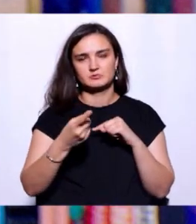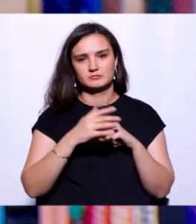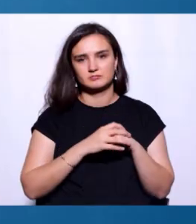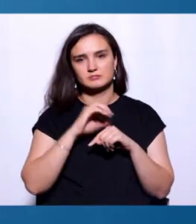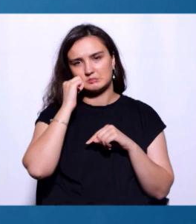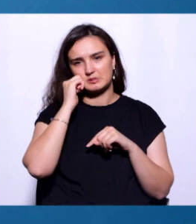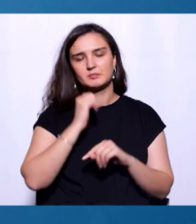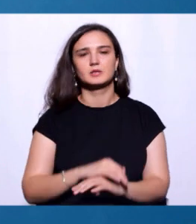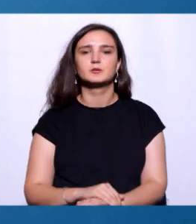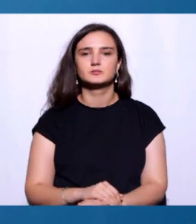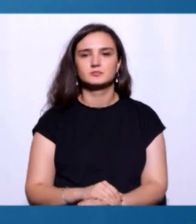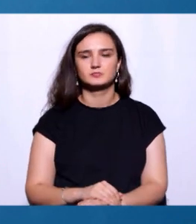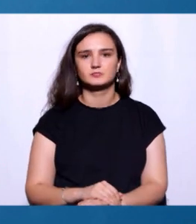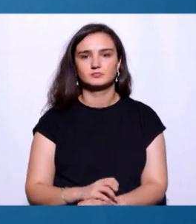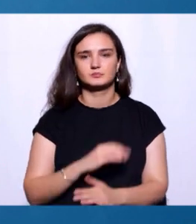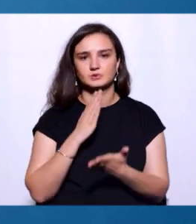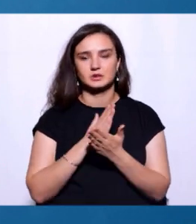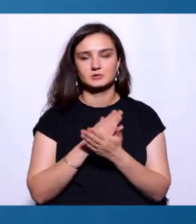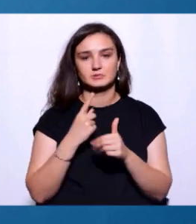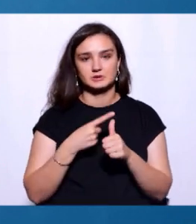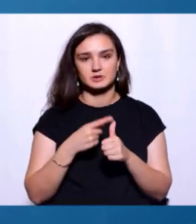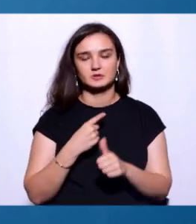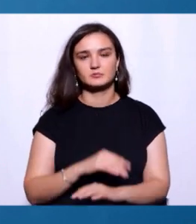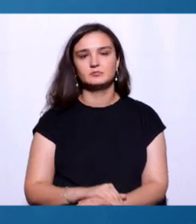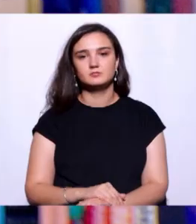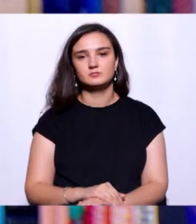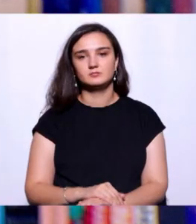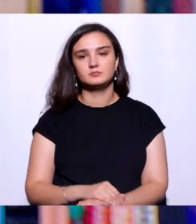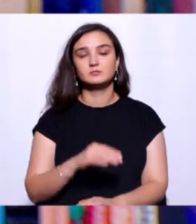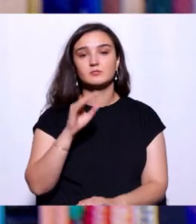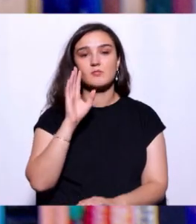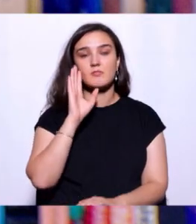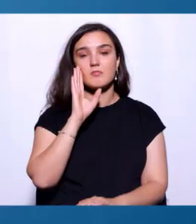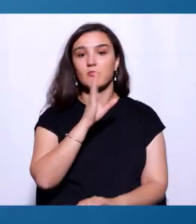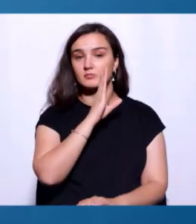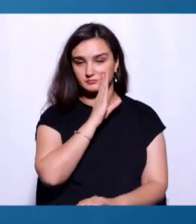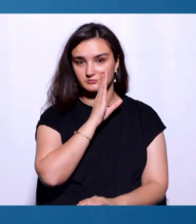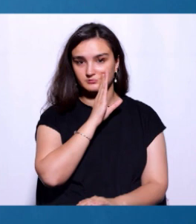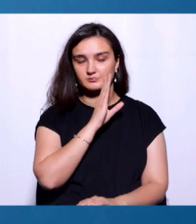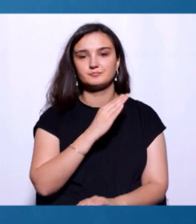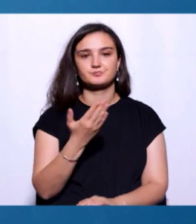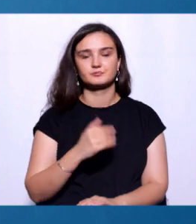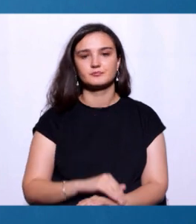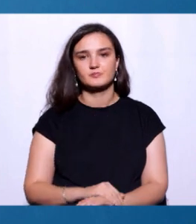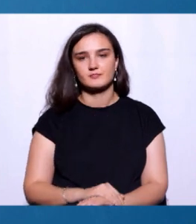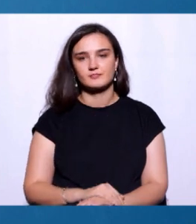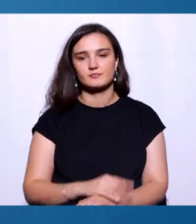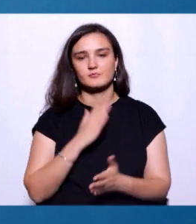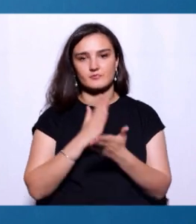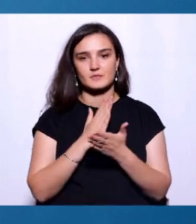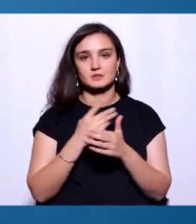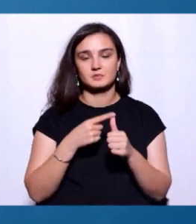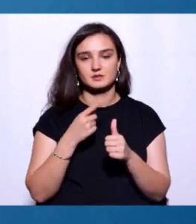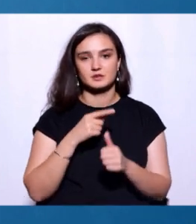grandmother. Bebia. Arsebiti sakheli. Then mother, a noun. Deda.